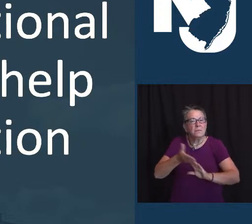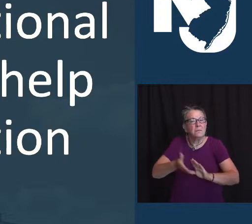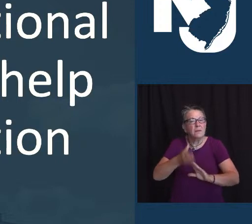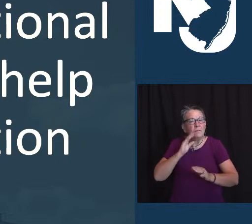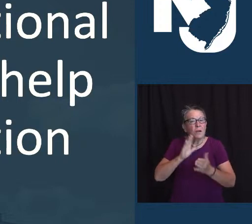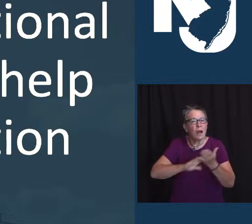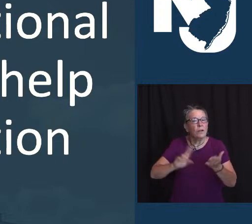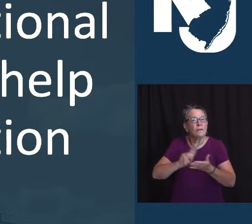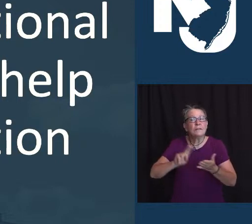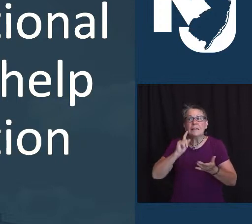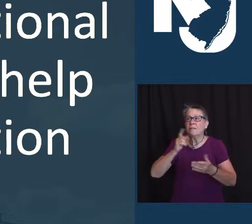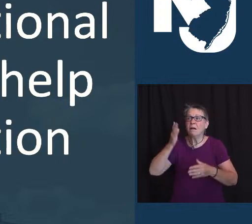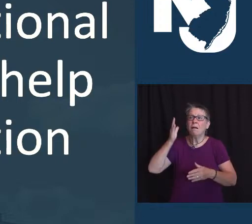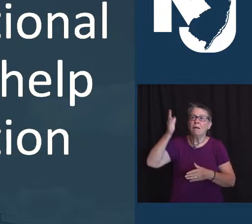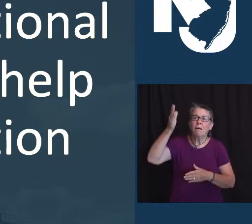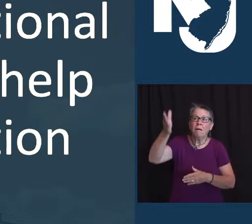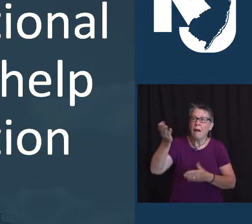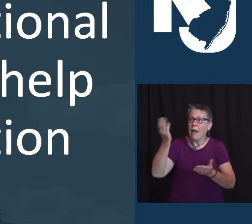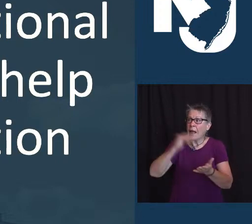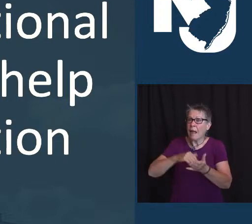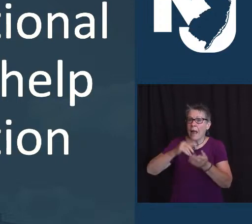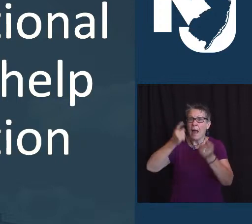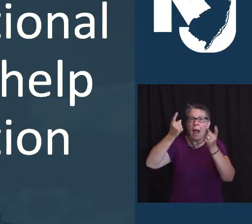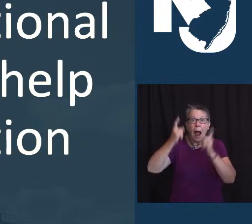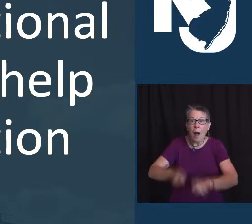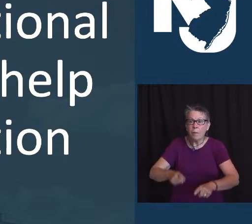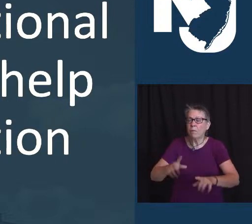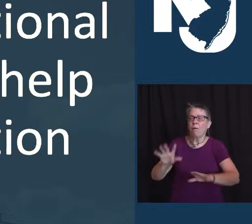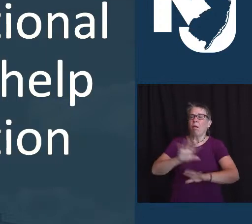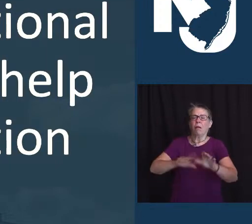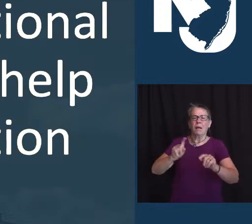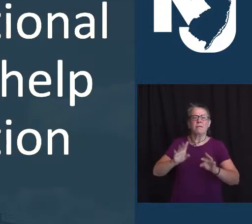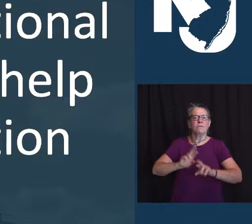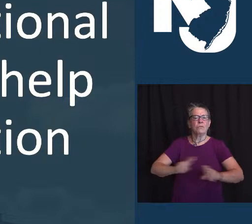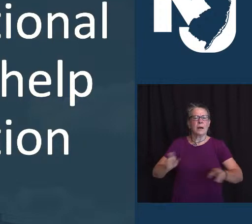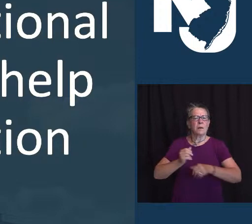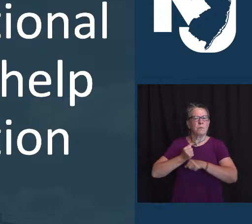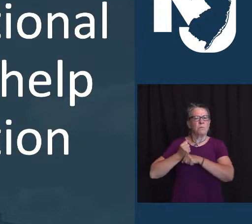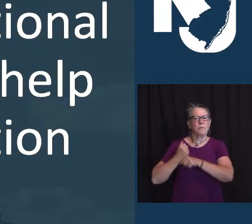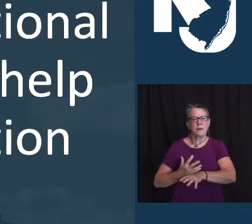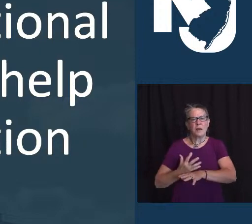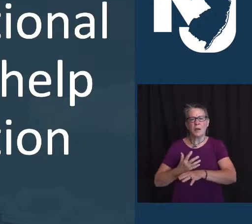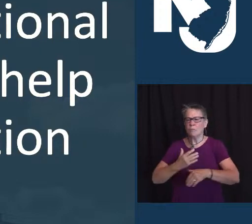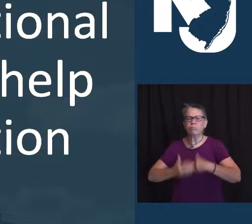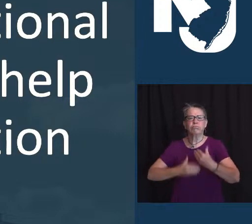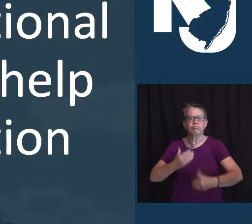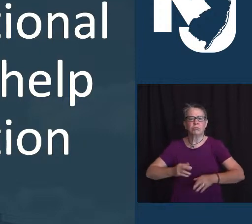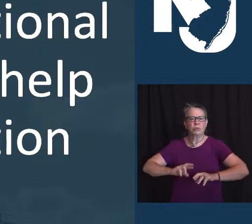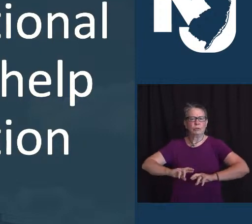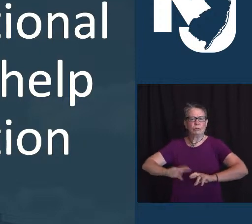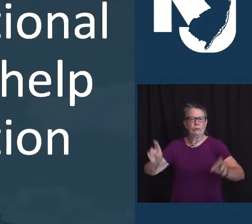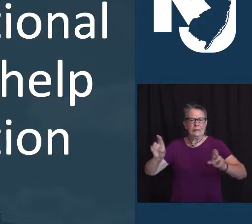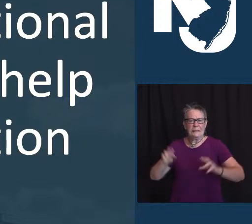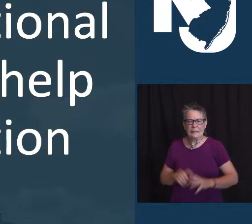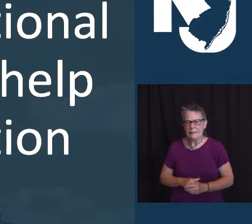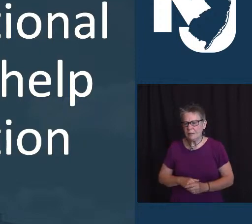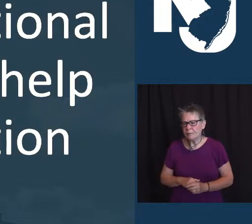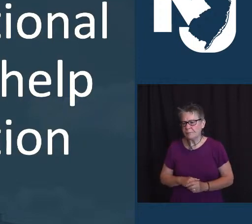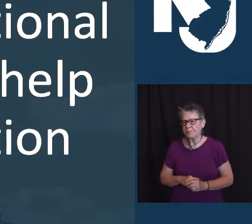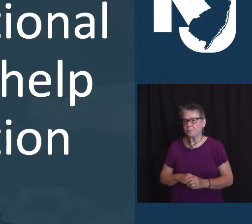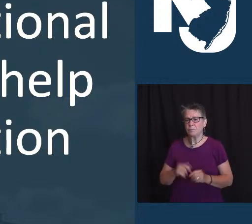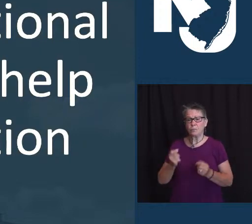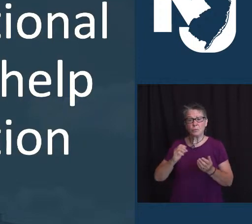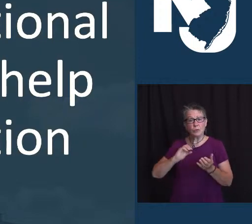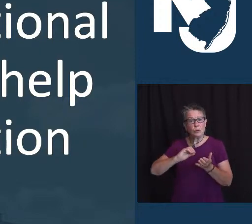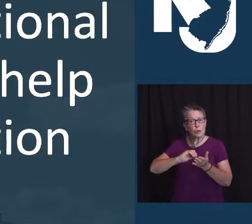and practices will be focused on those students who were most impacted by COVID and who would also be at greatest risk